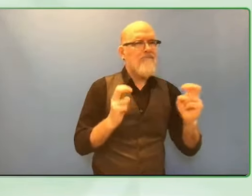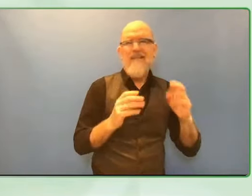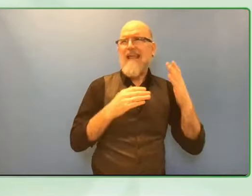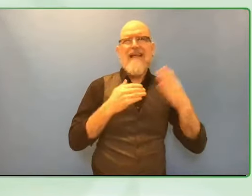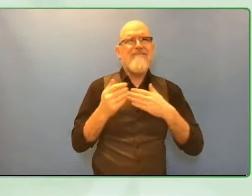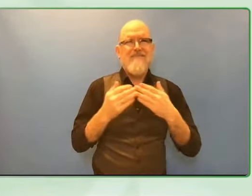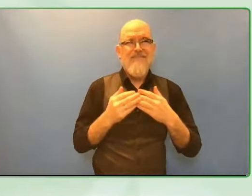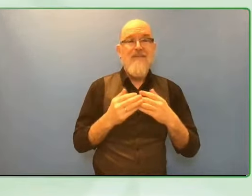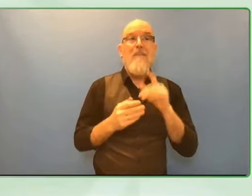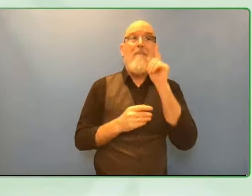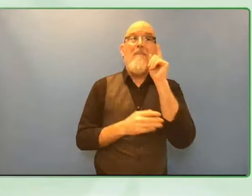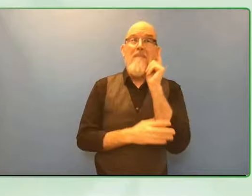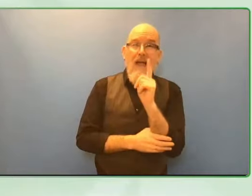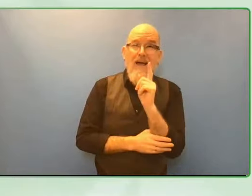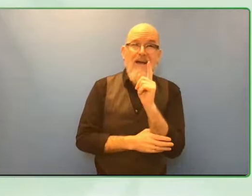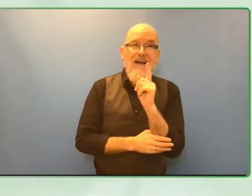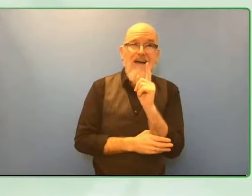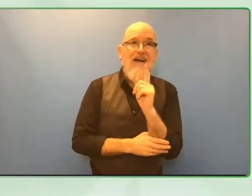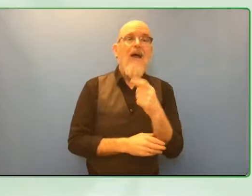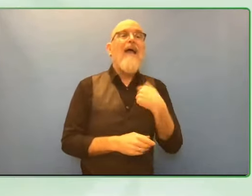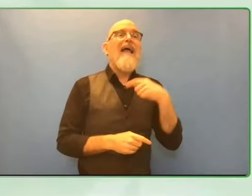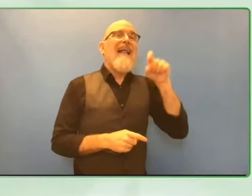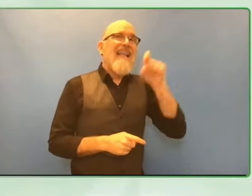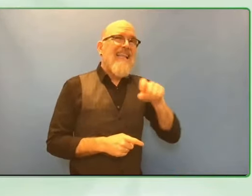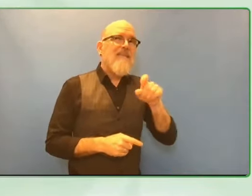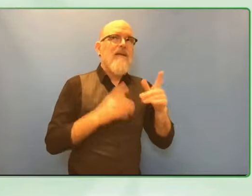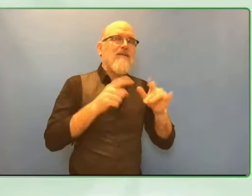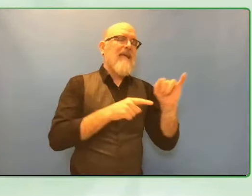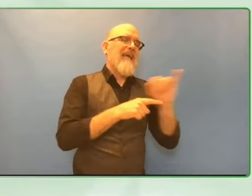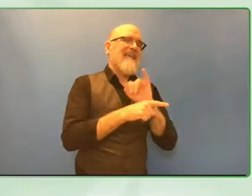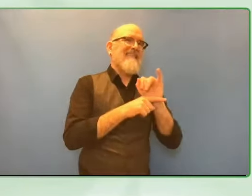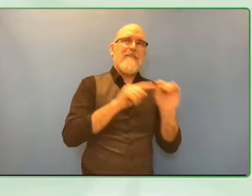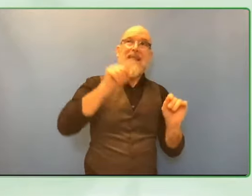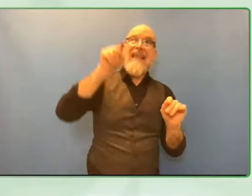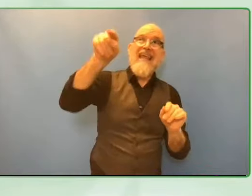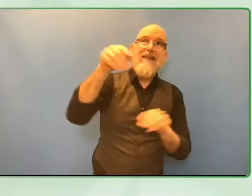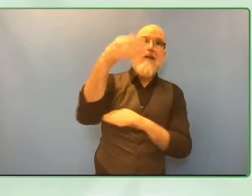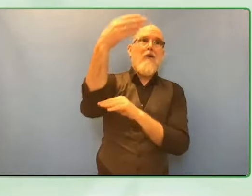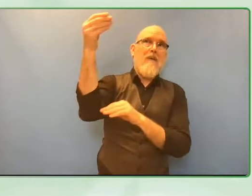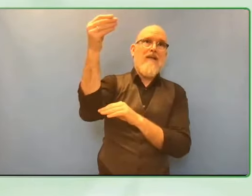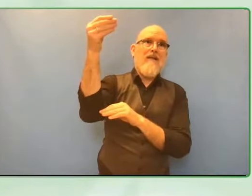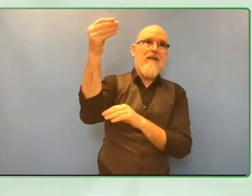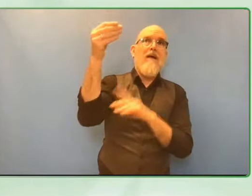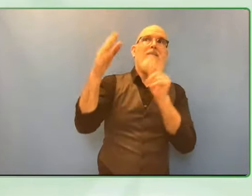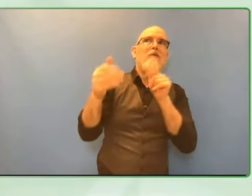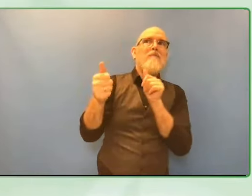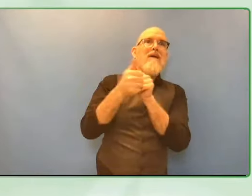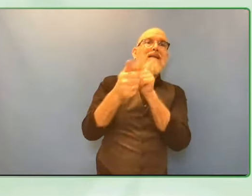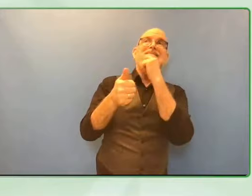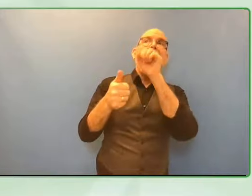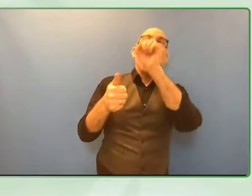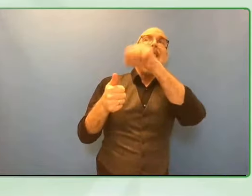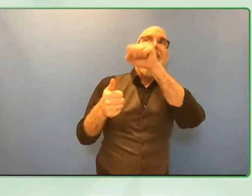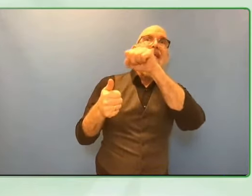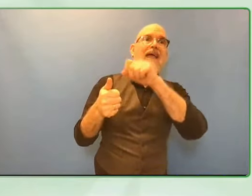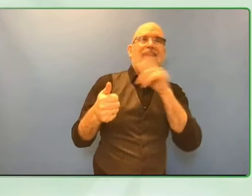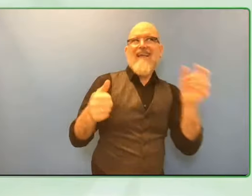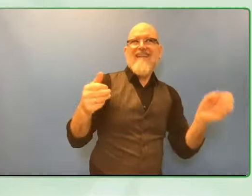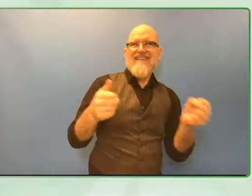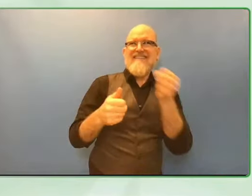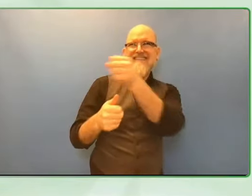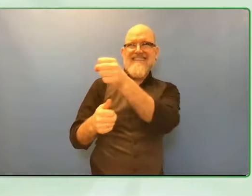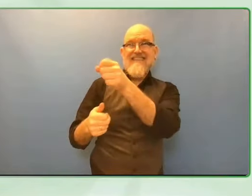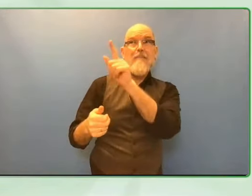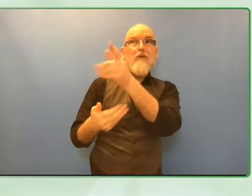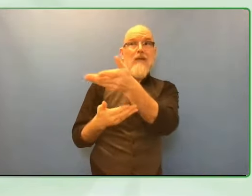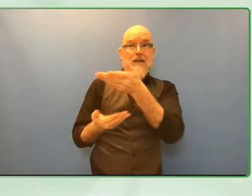the practical experience, and that's what the participants, participating companies provide at the end of the day.